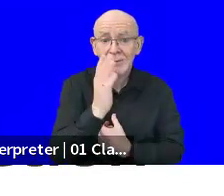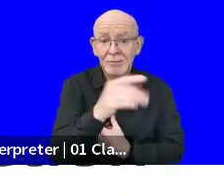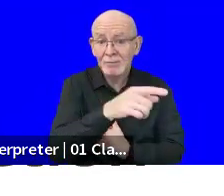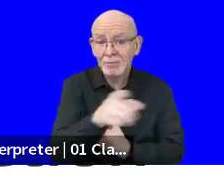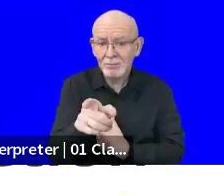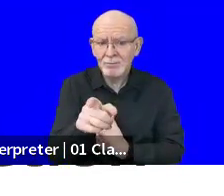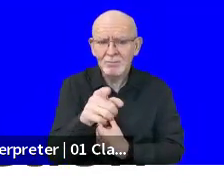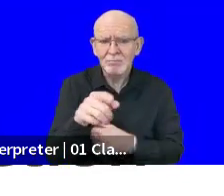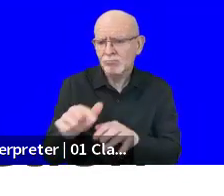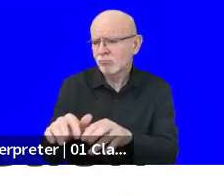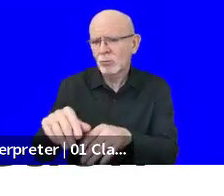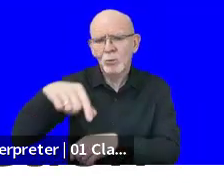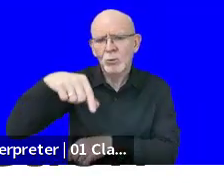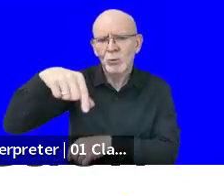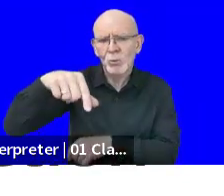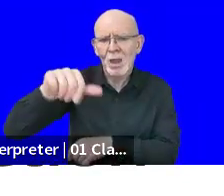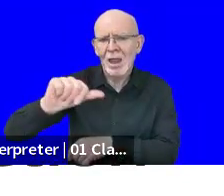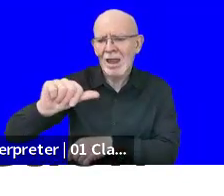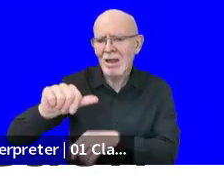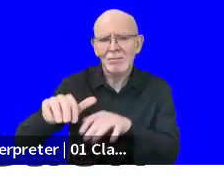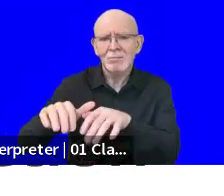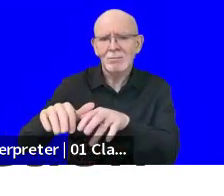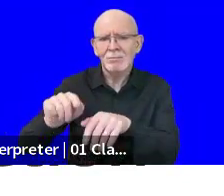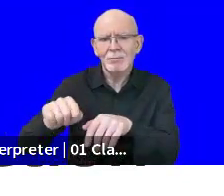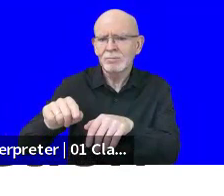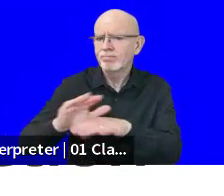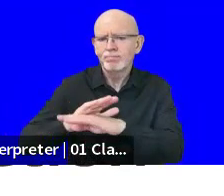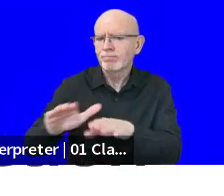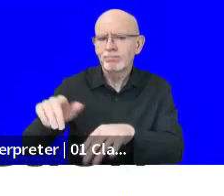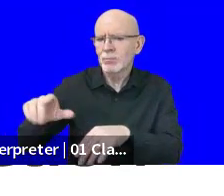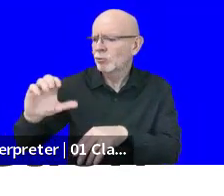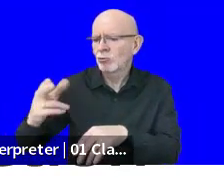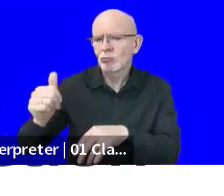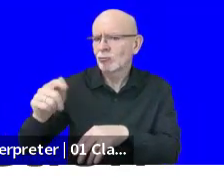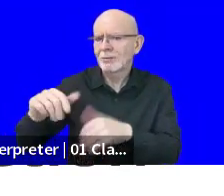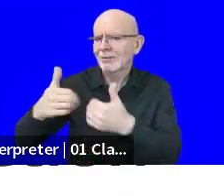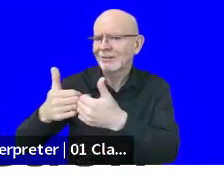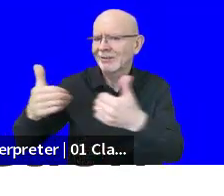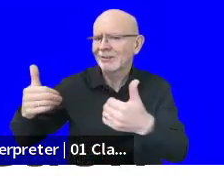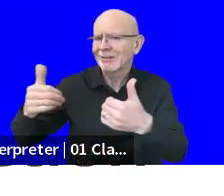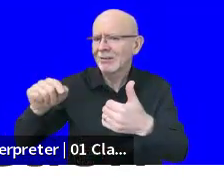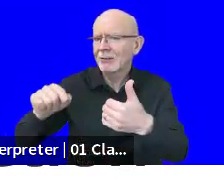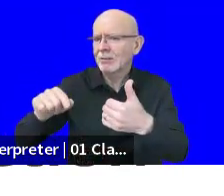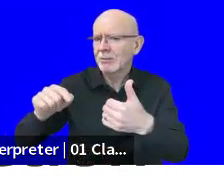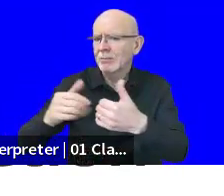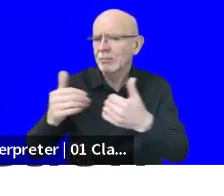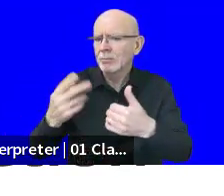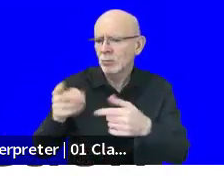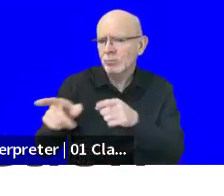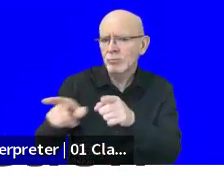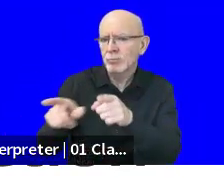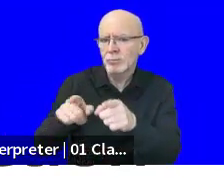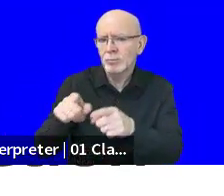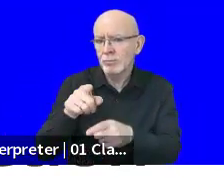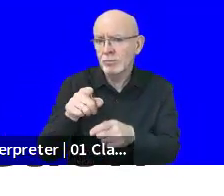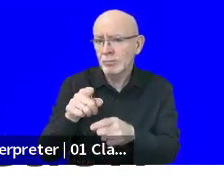box, and please, before you state your question, let us know which speakers you want